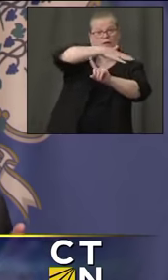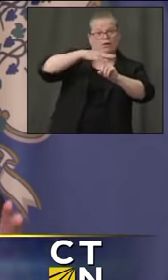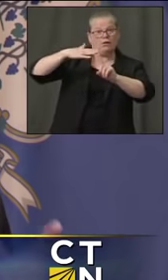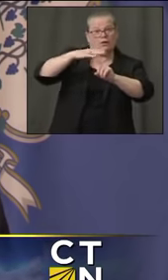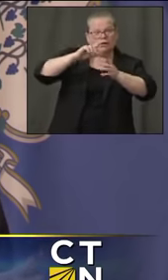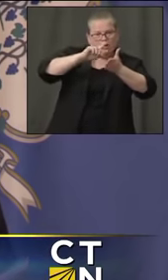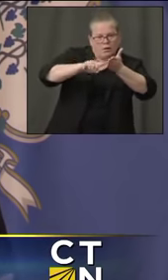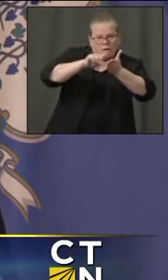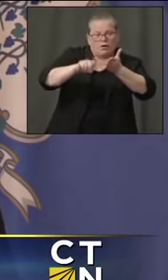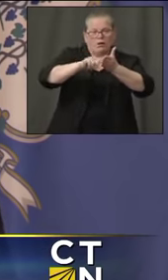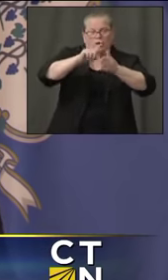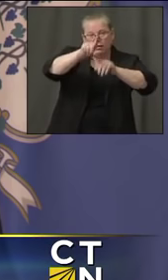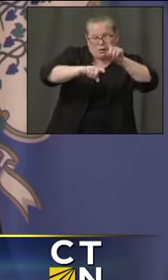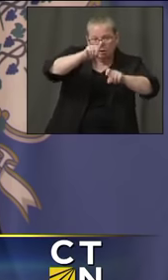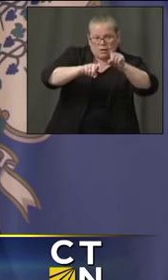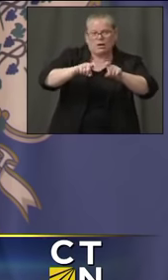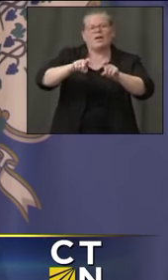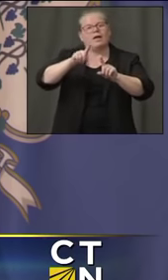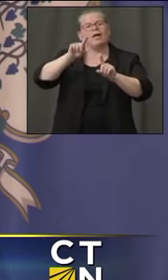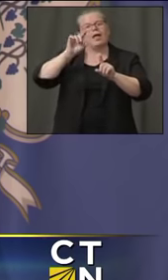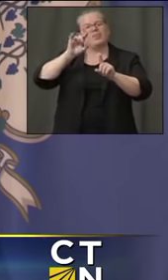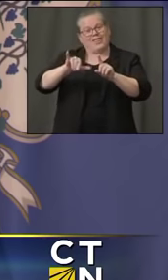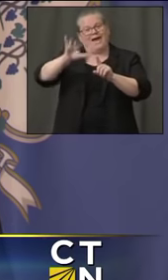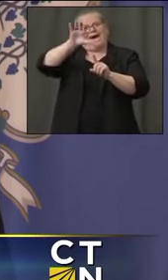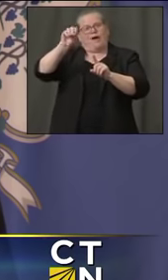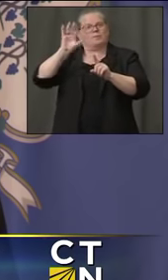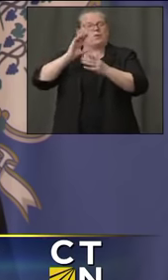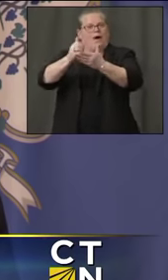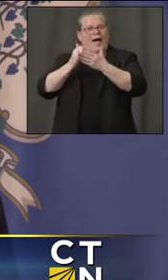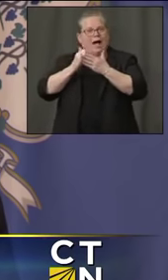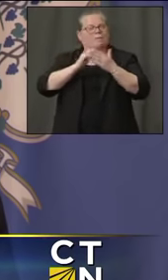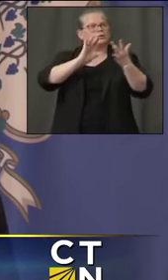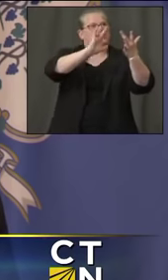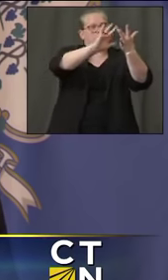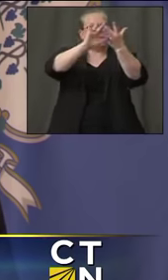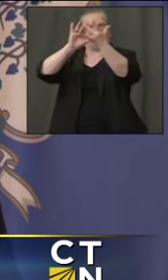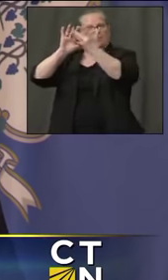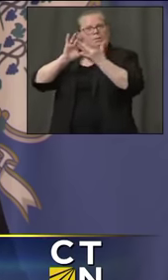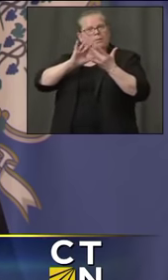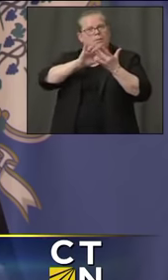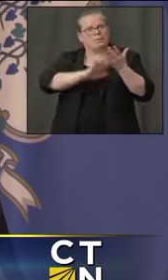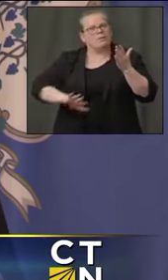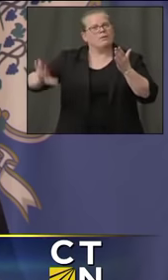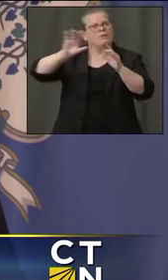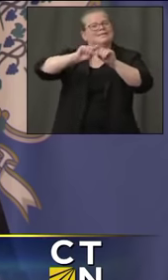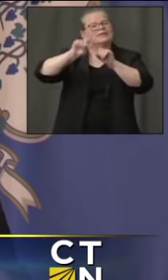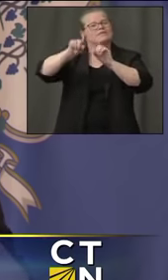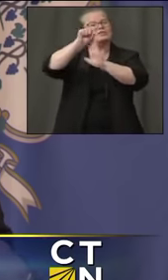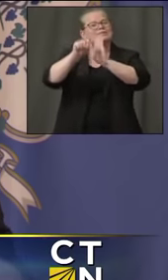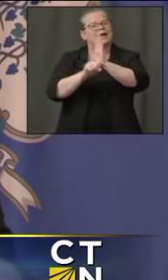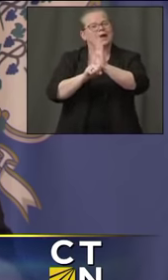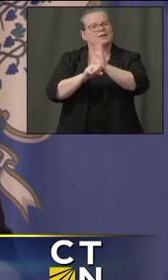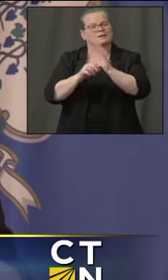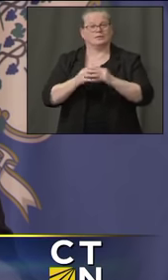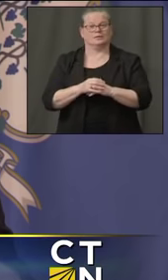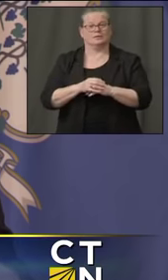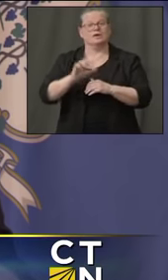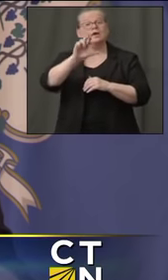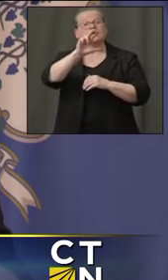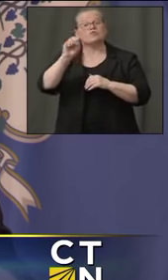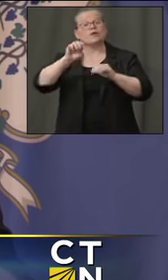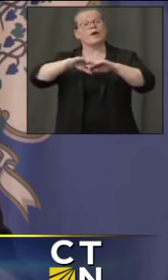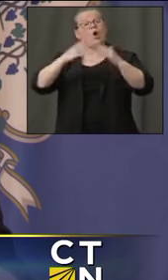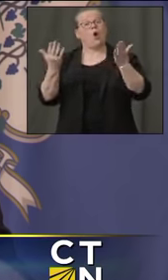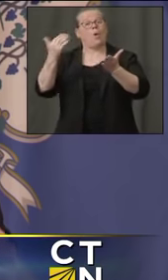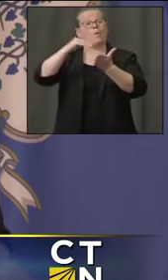we ramp up implementation. As you know, the Reopen Connecticut team is winding down next week. They put in place the